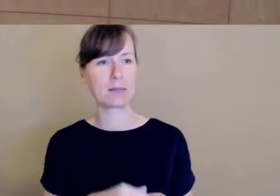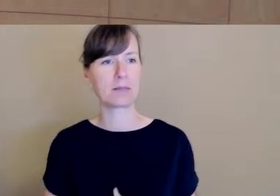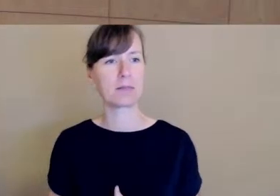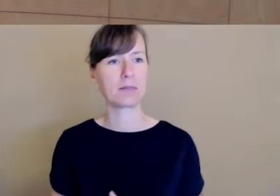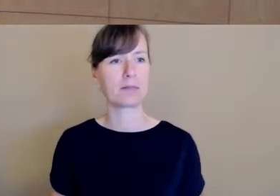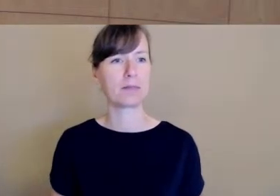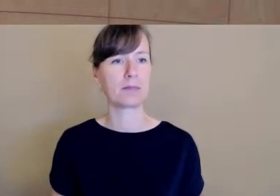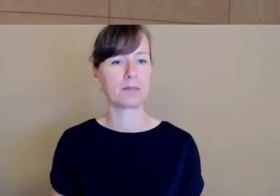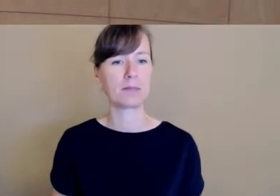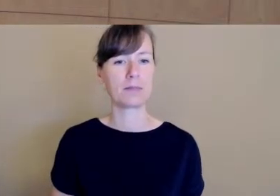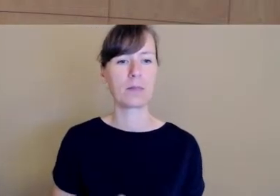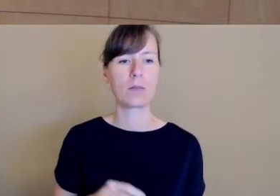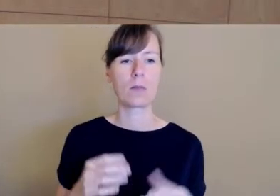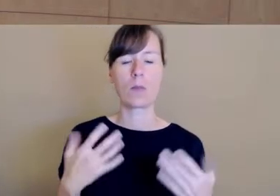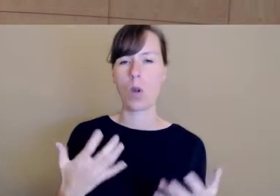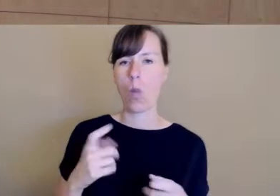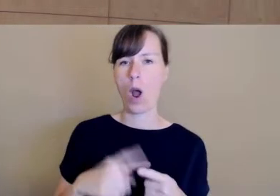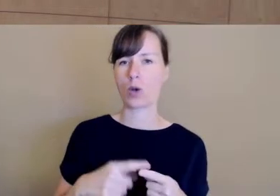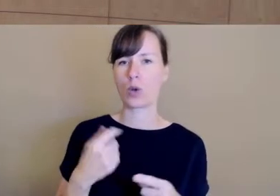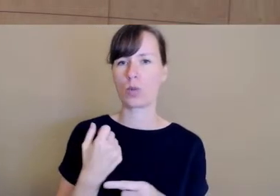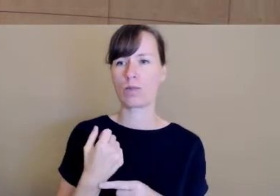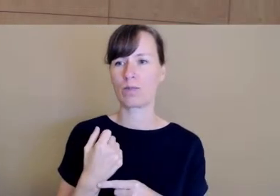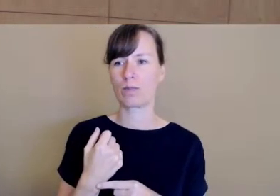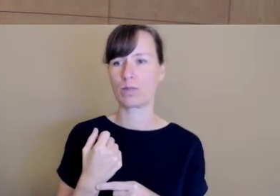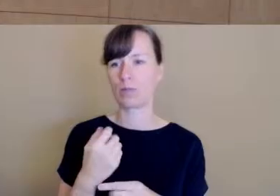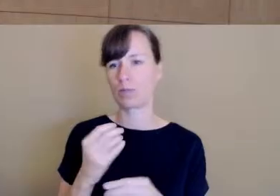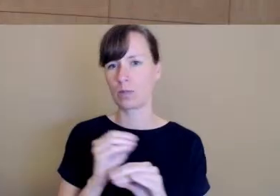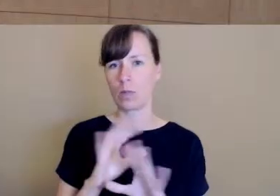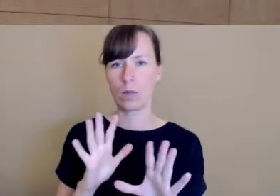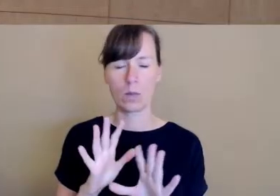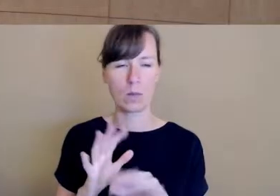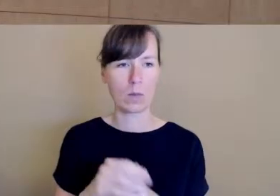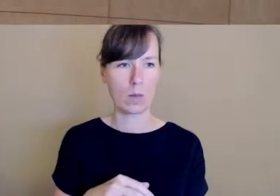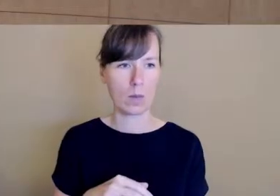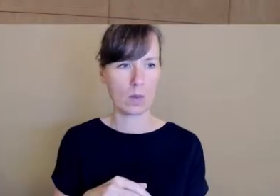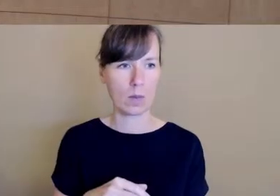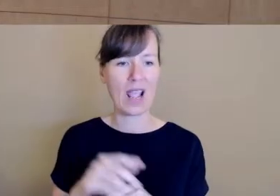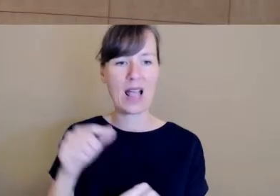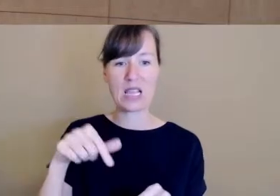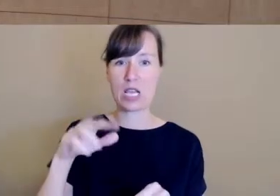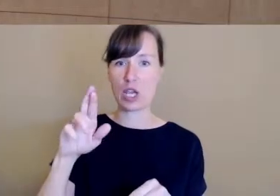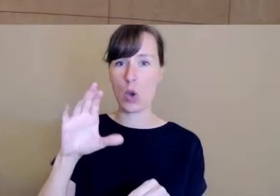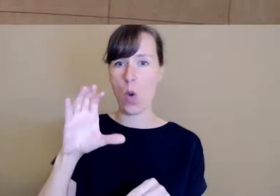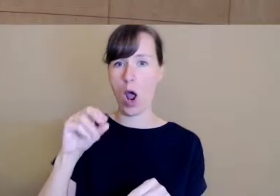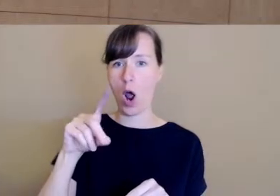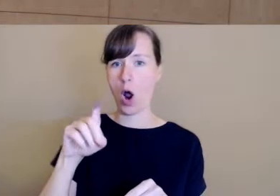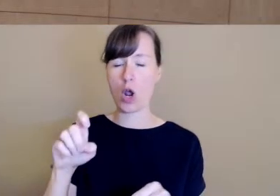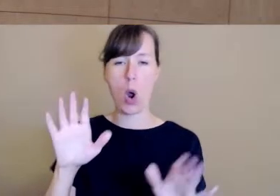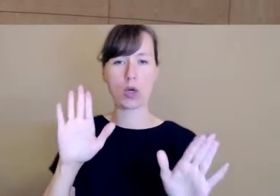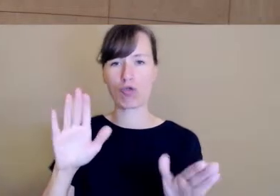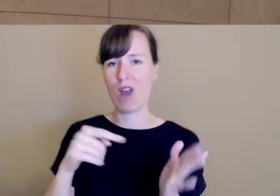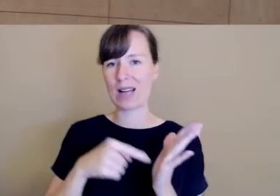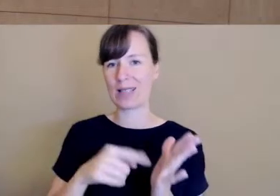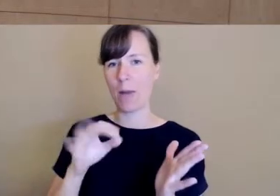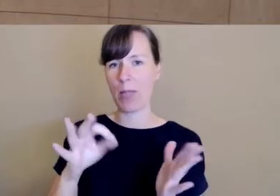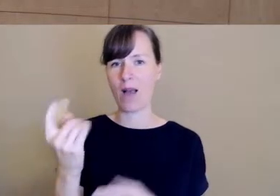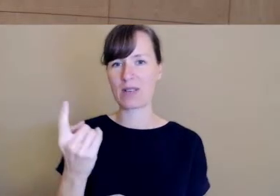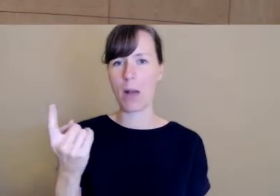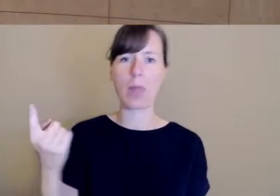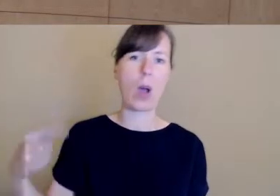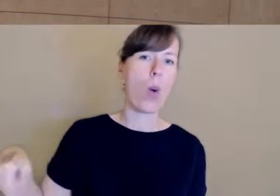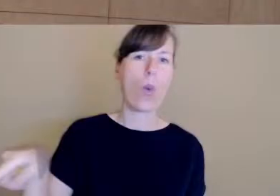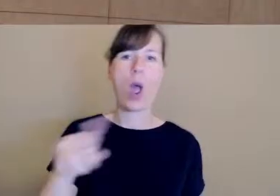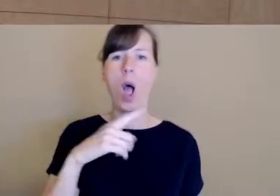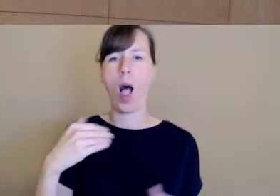Just want to make a distinction. I think the QR codes is a great example of something we all have available to